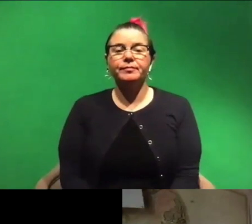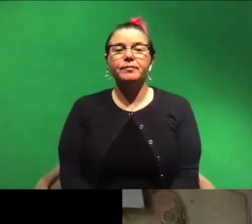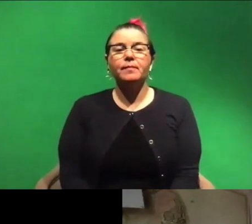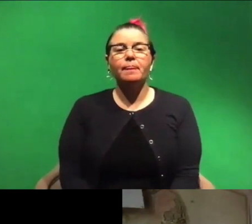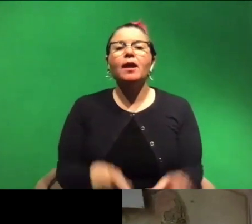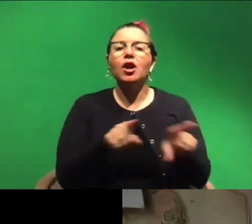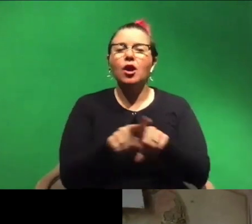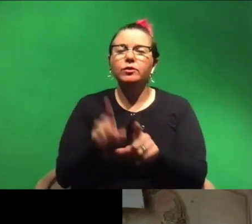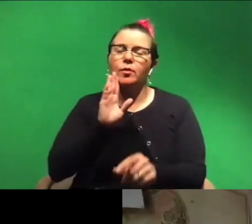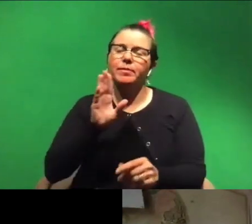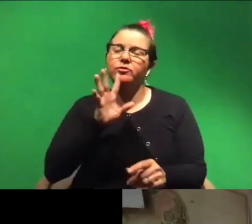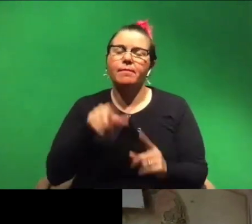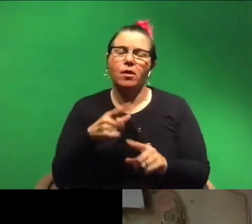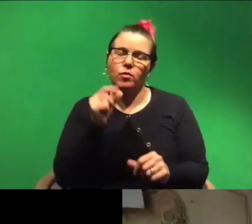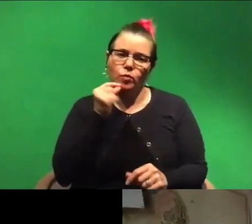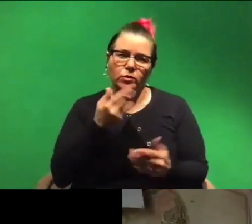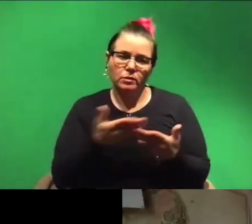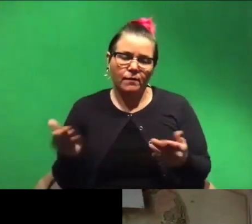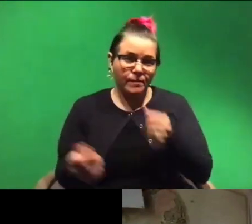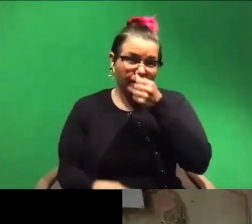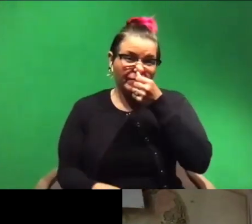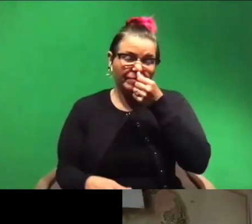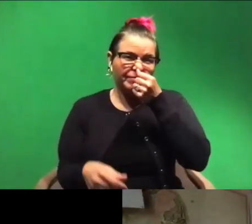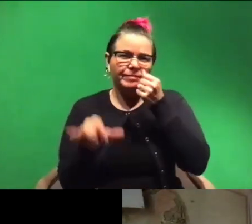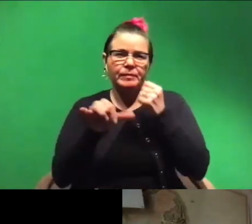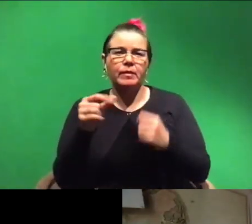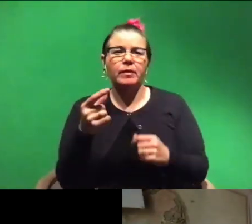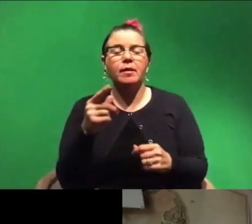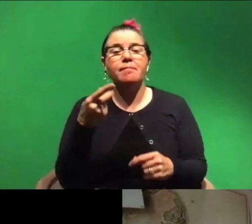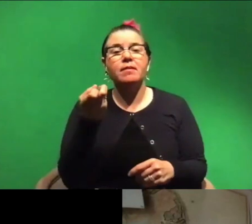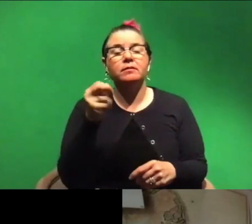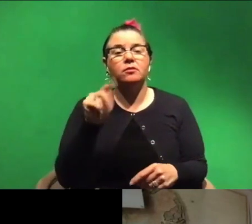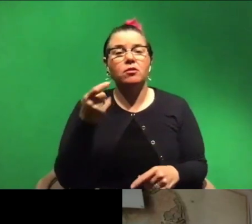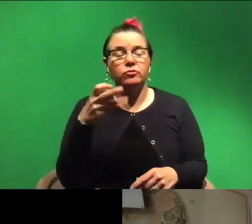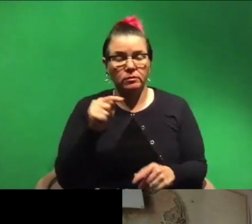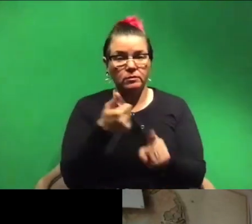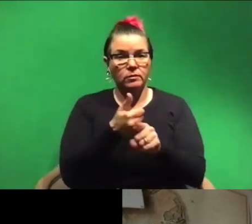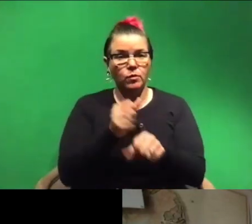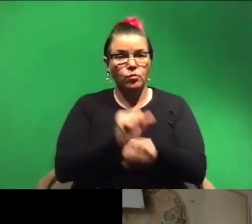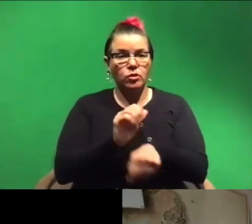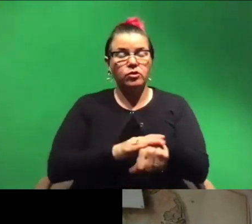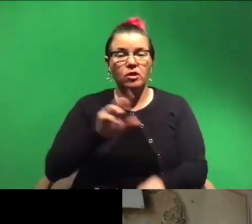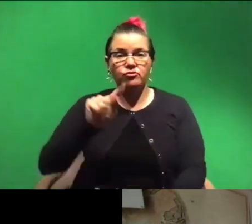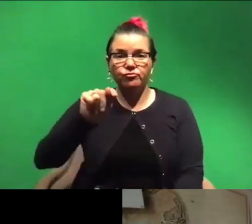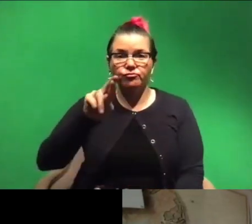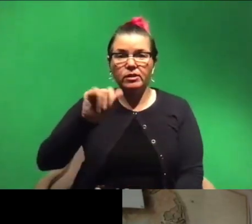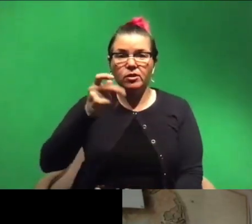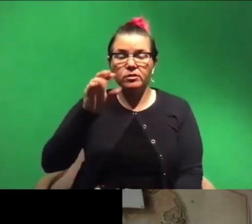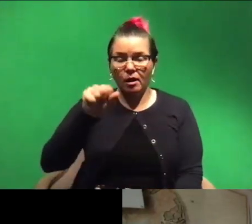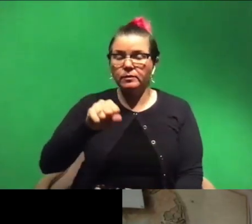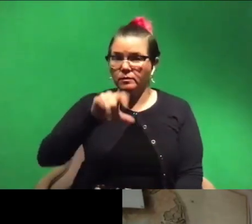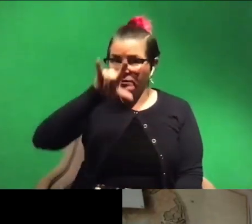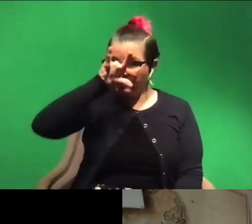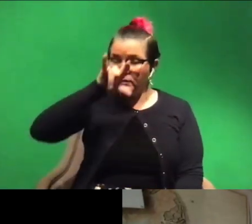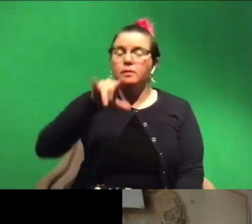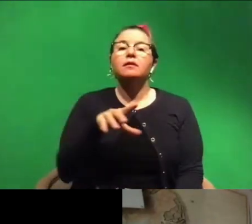going to be talking about a lot of cool stuff. Like we have a paleontologist who works on triceratops, and we're going to be talking to somebody who